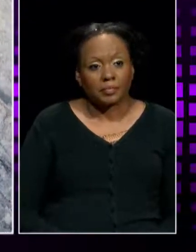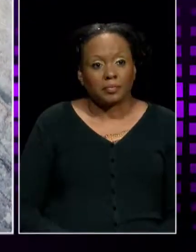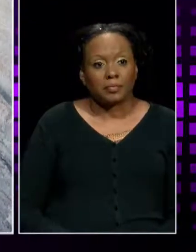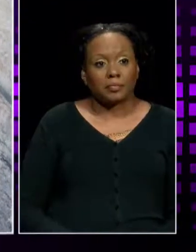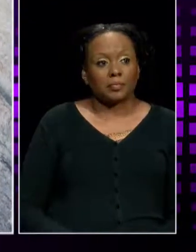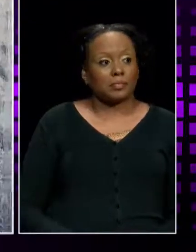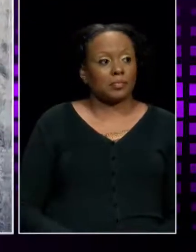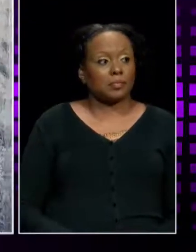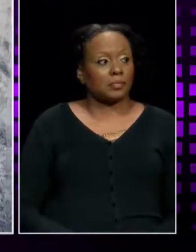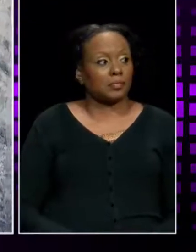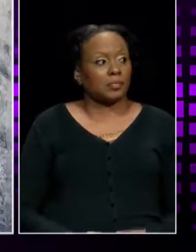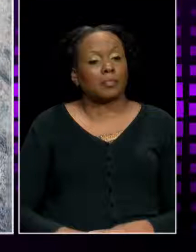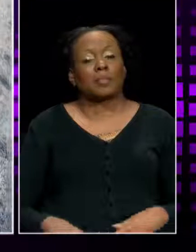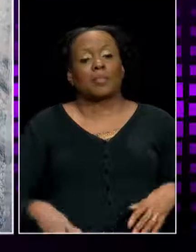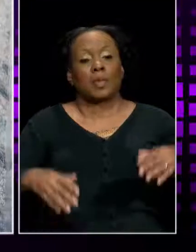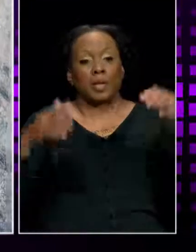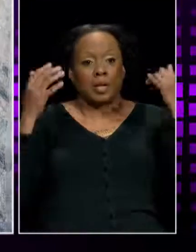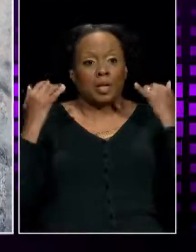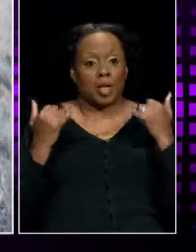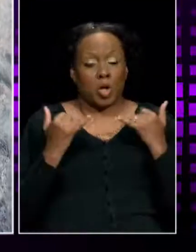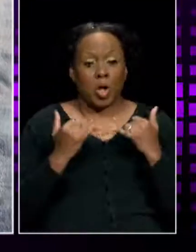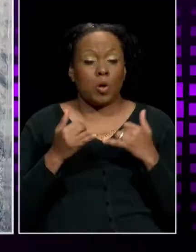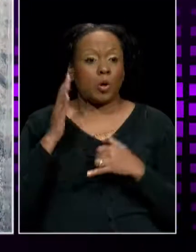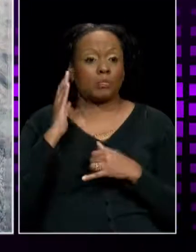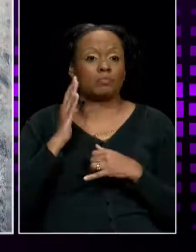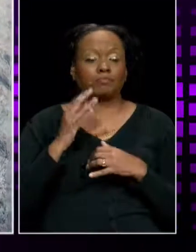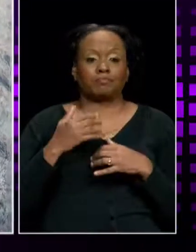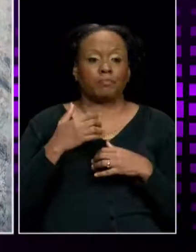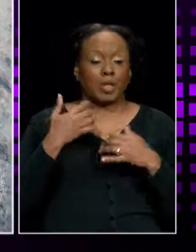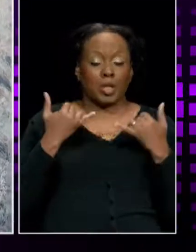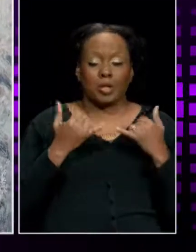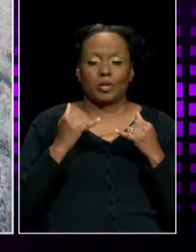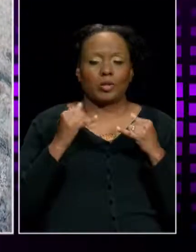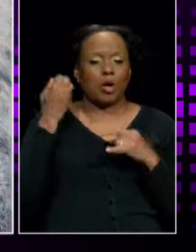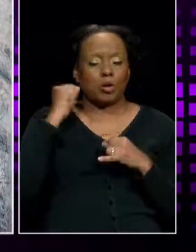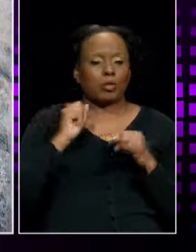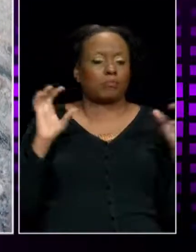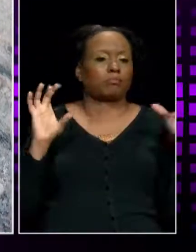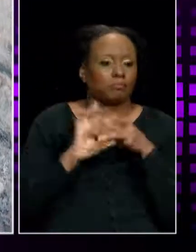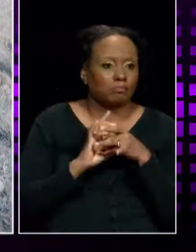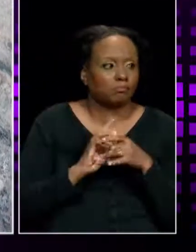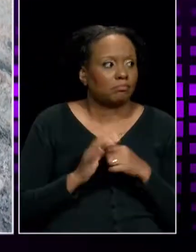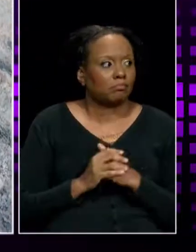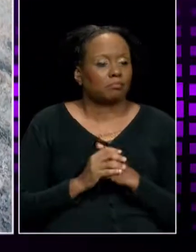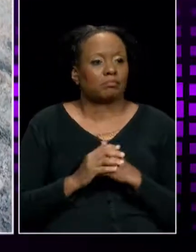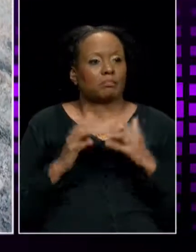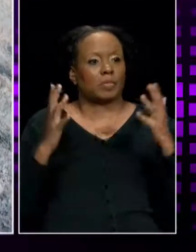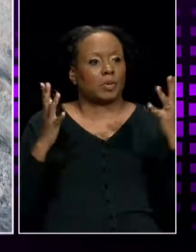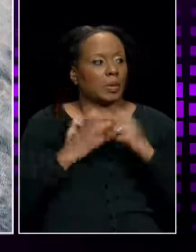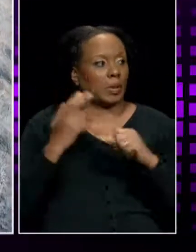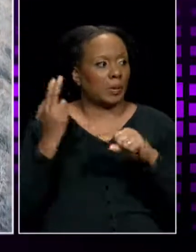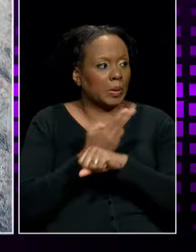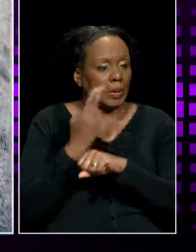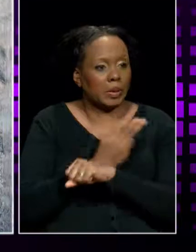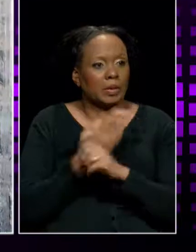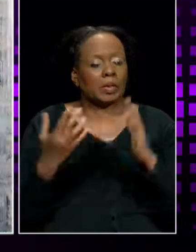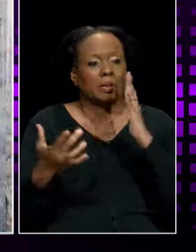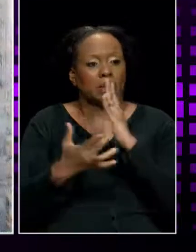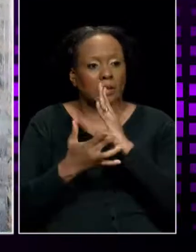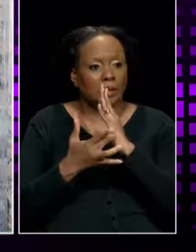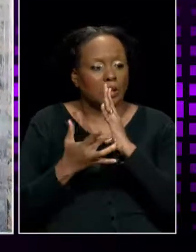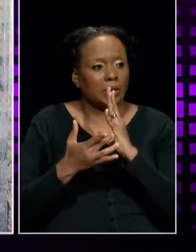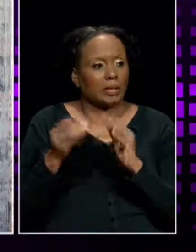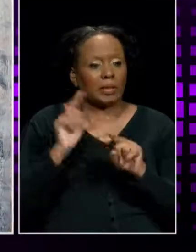them go forward in life. Topics that will cover in terms how to use like the technology or things that will